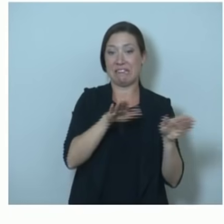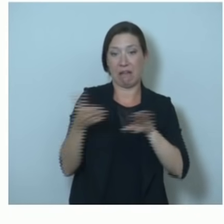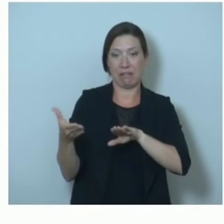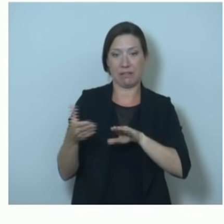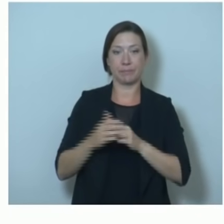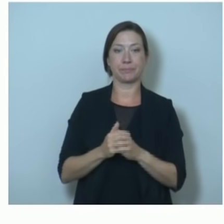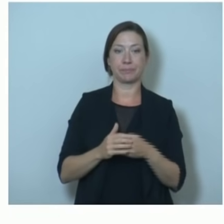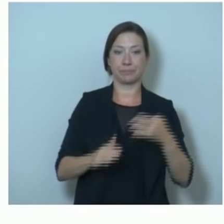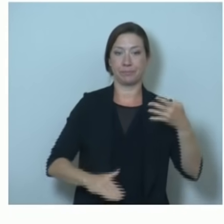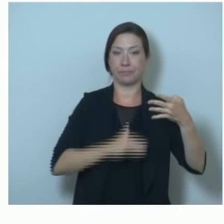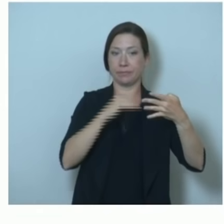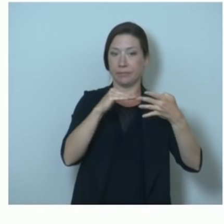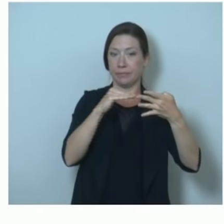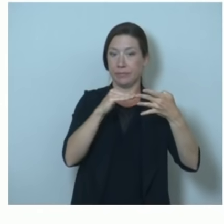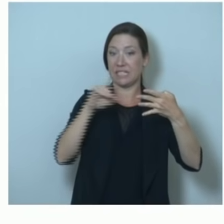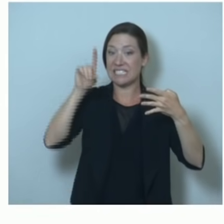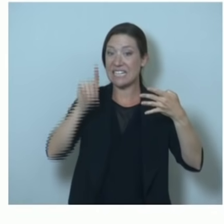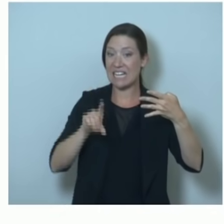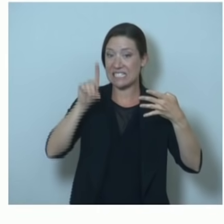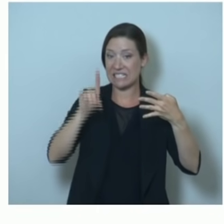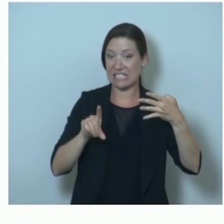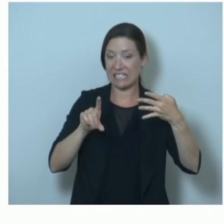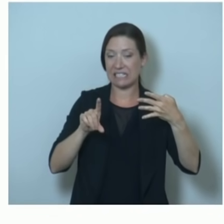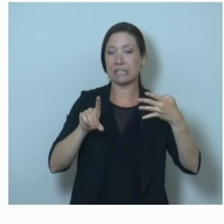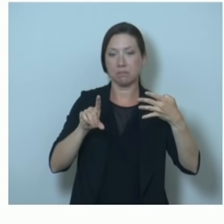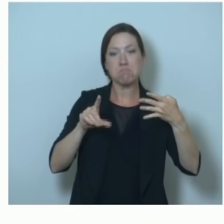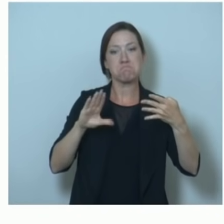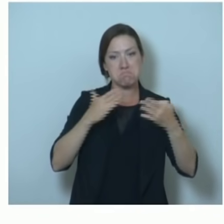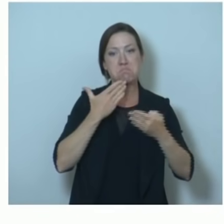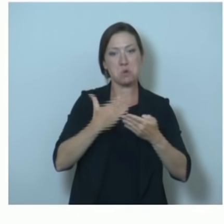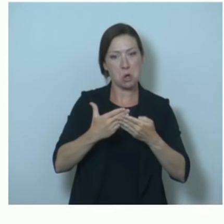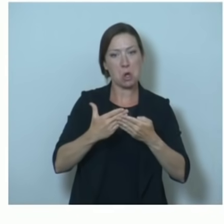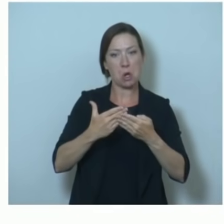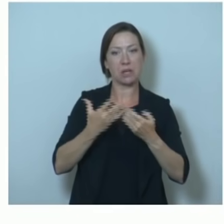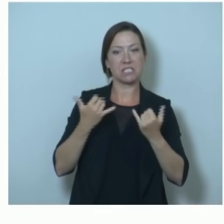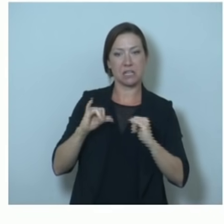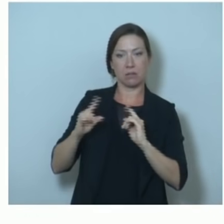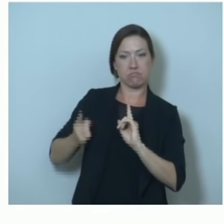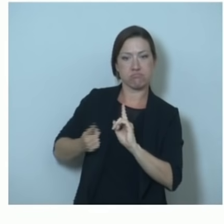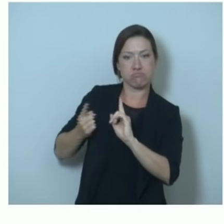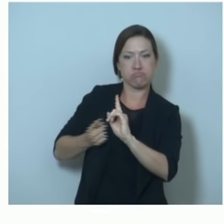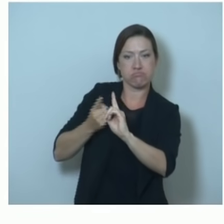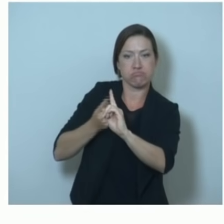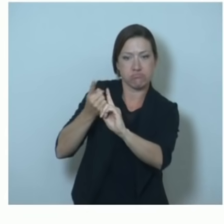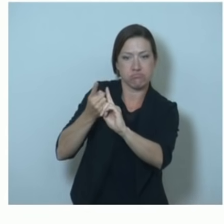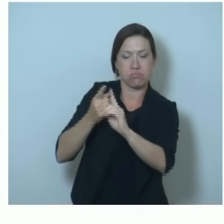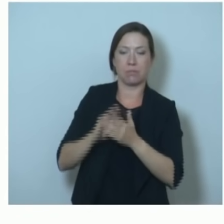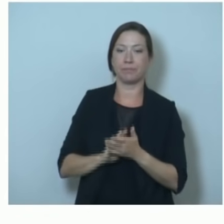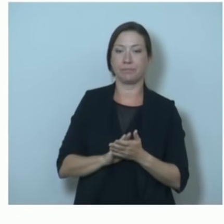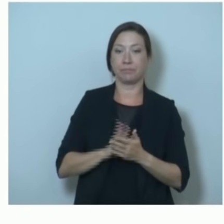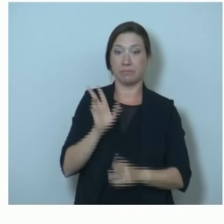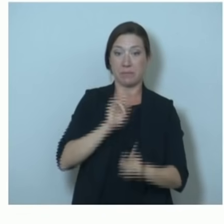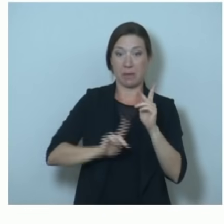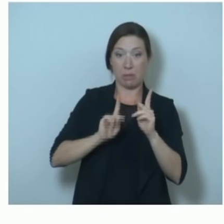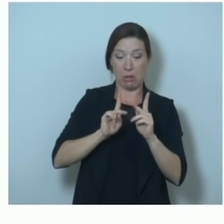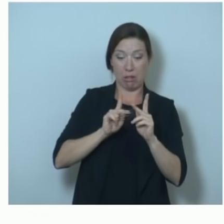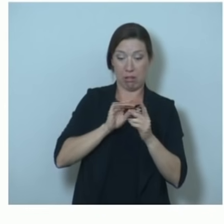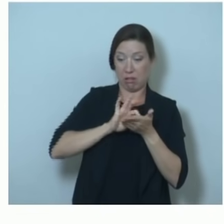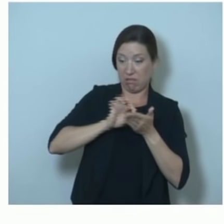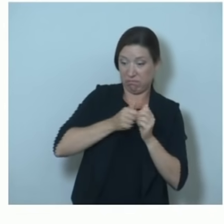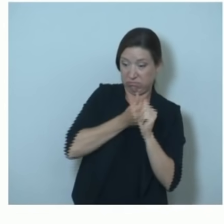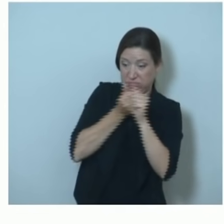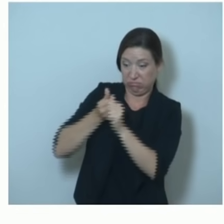We're aiming for that target by May 15th. Contact tracing, we're automating those measures. I'll talk about those next week. And delivery